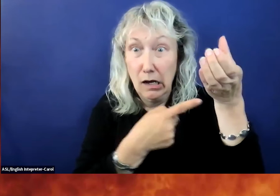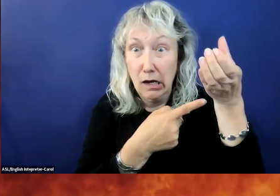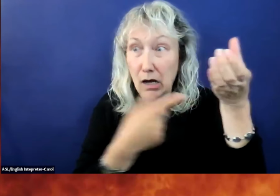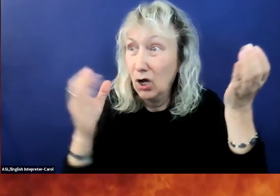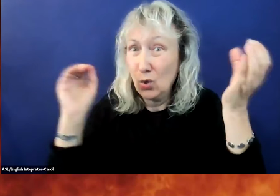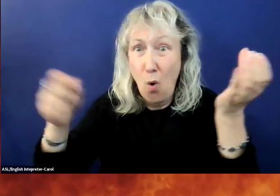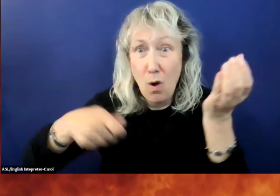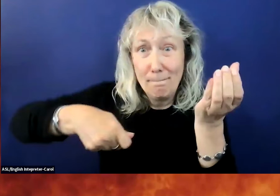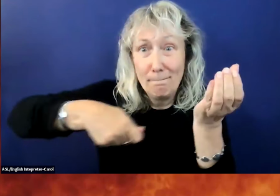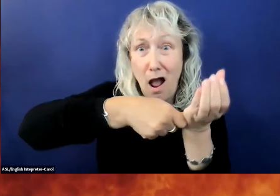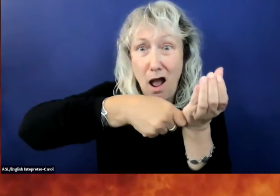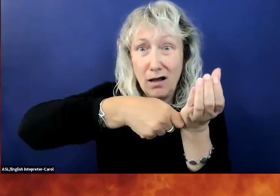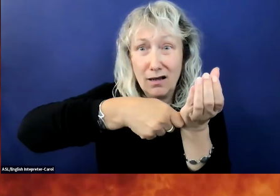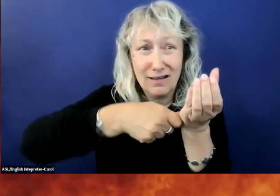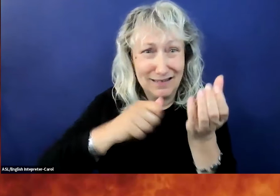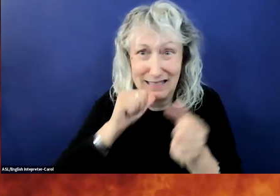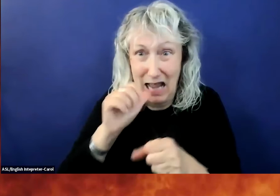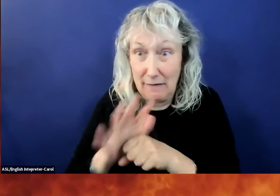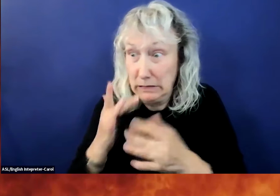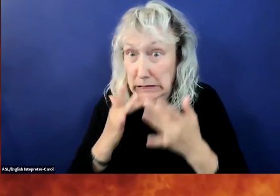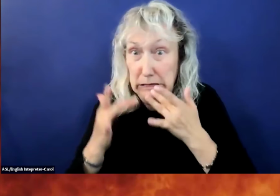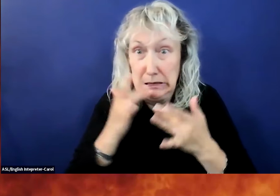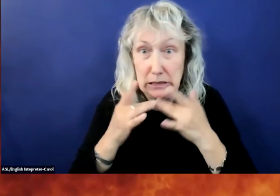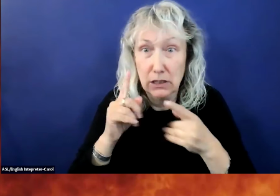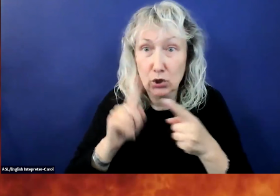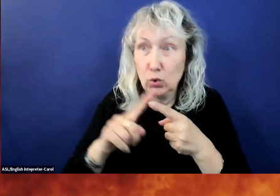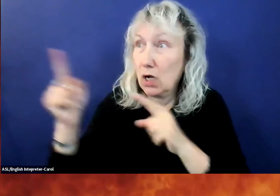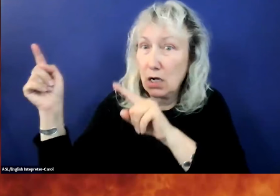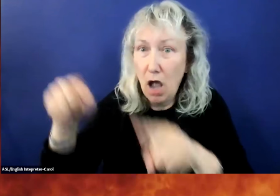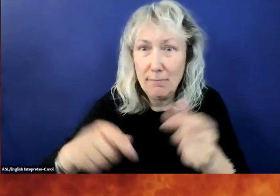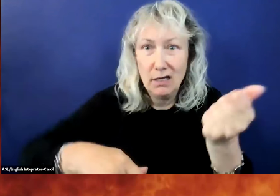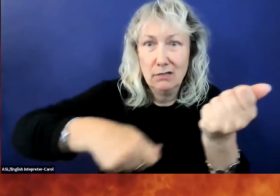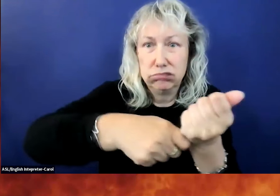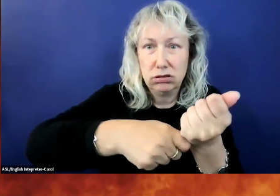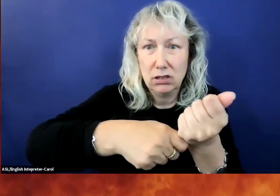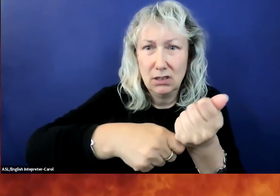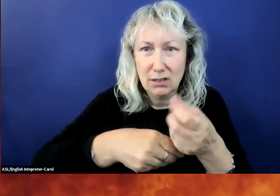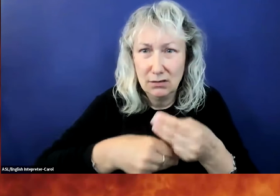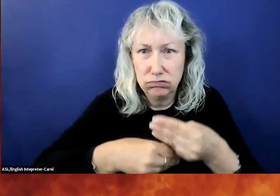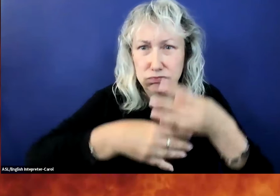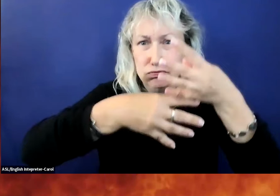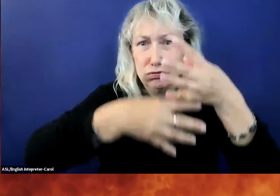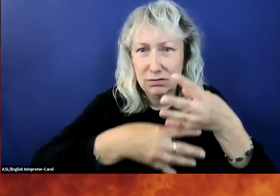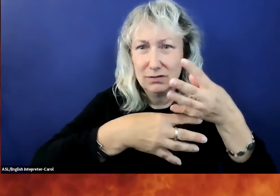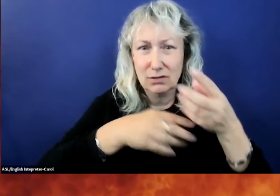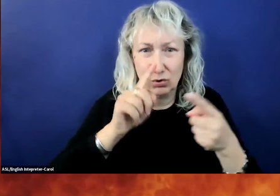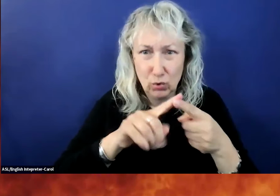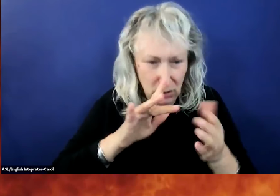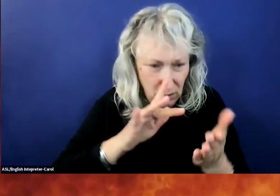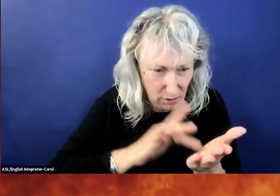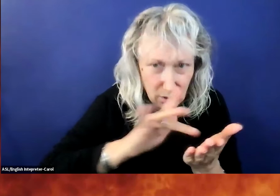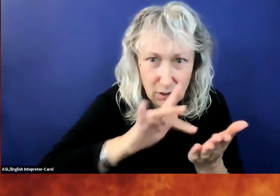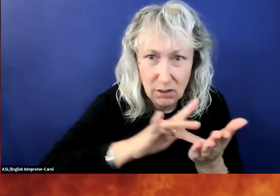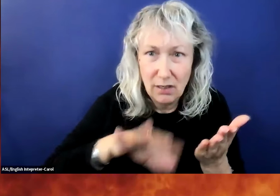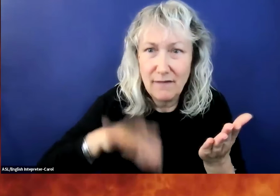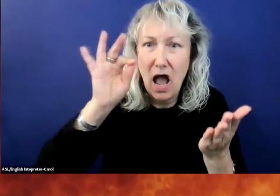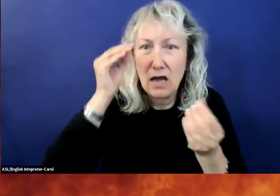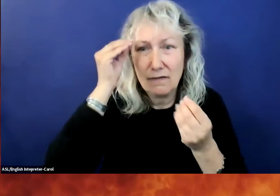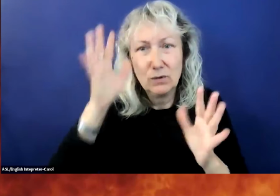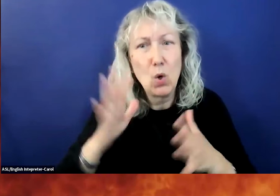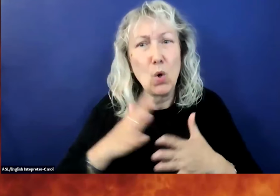phone chargers, or not enough, for people to be able to charge their phones to get to that information. So I